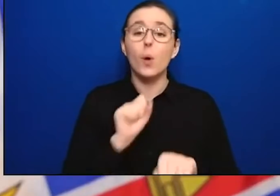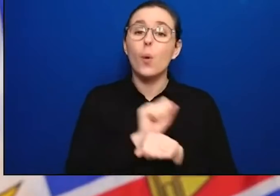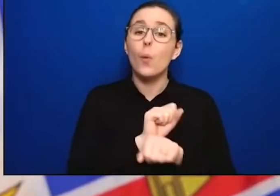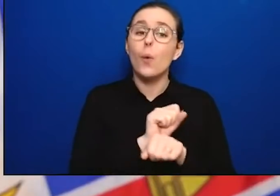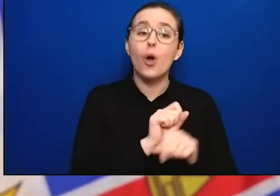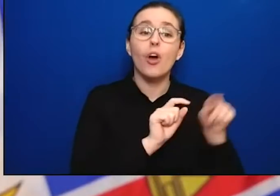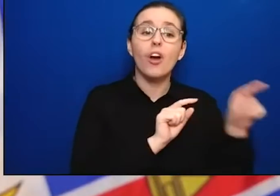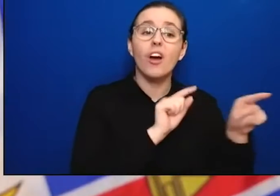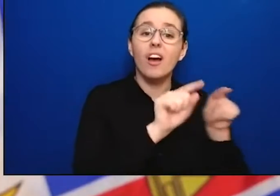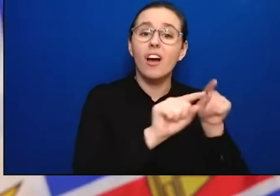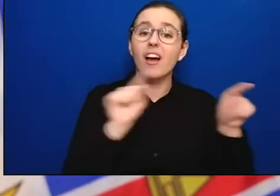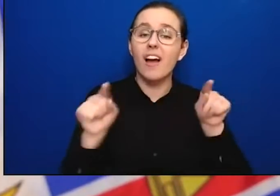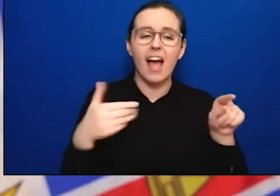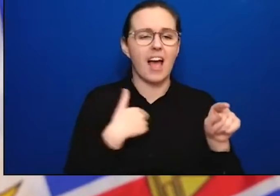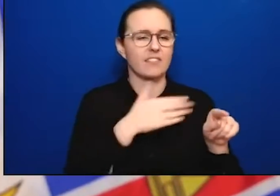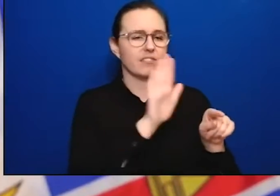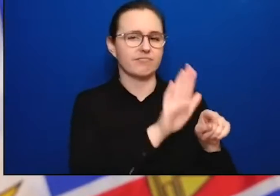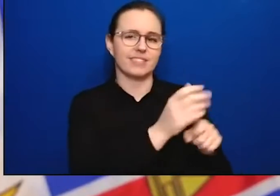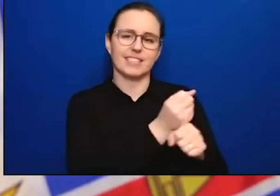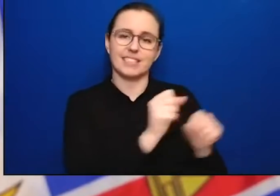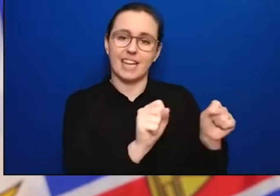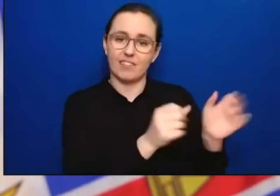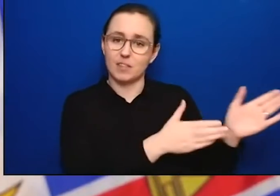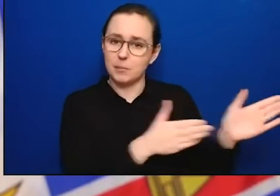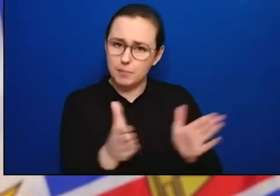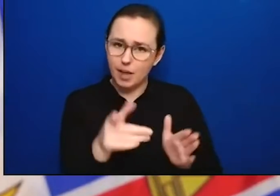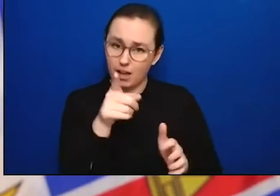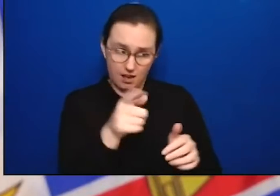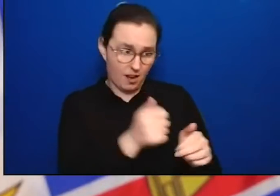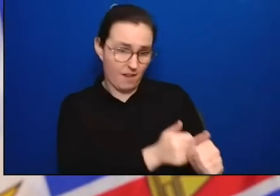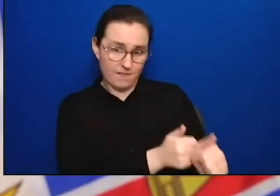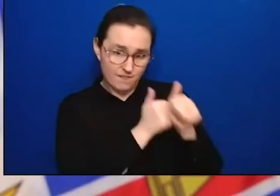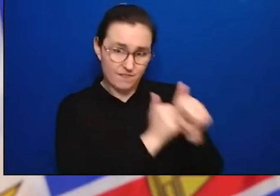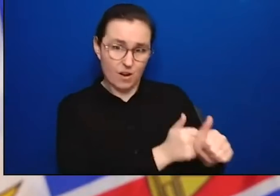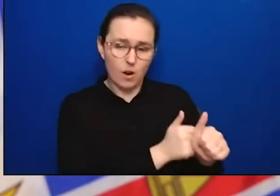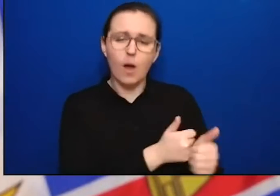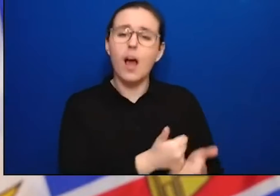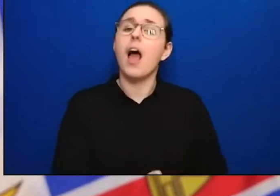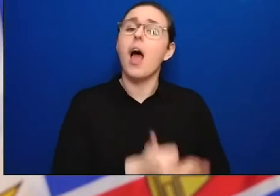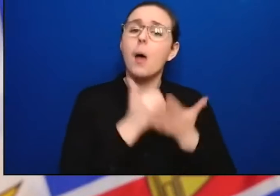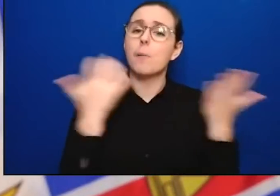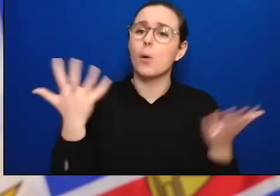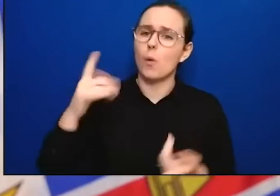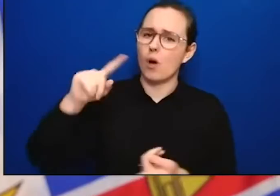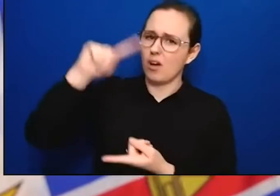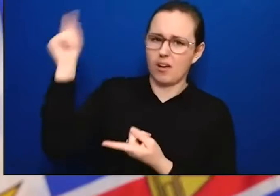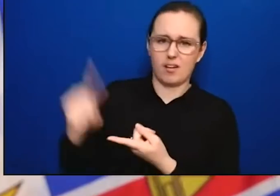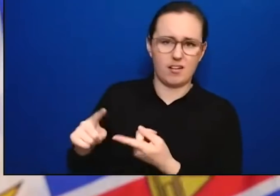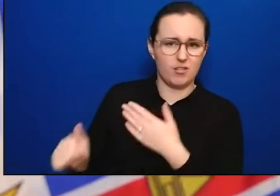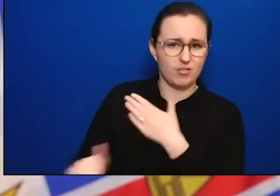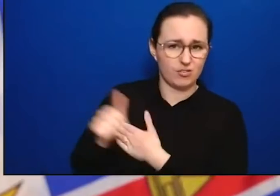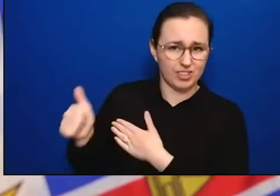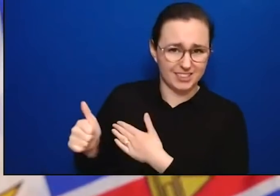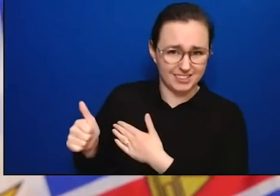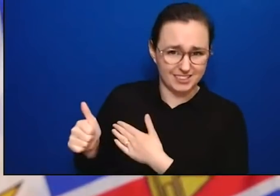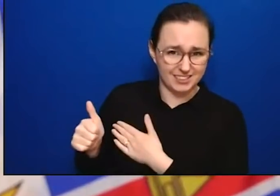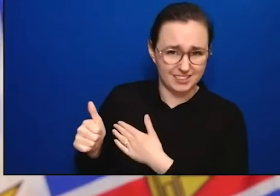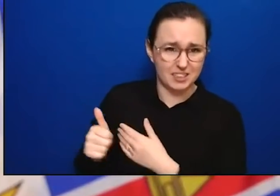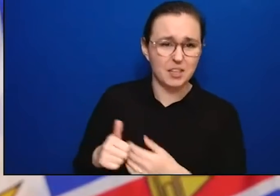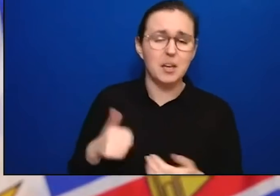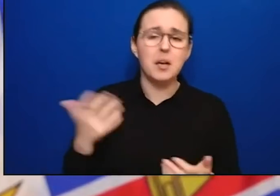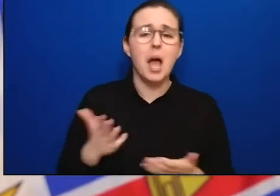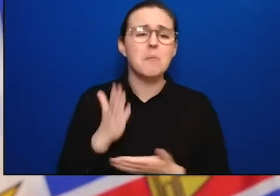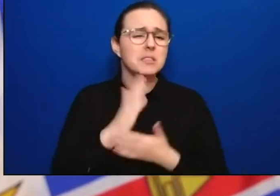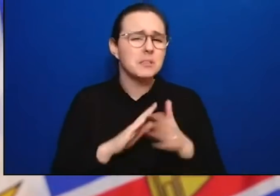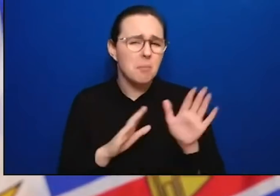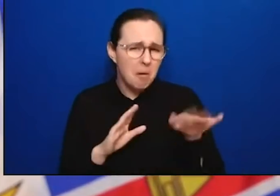to be aware that we have in our workplaces COVID-19 safety plans. That's one of those things that helps us mitigate